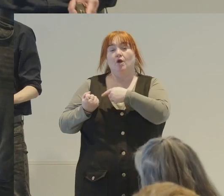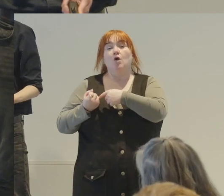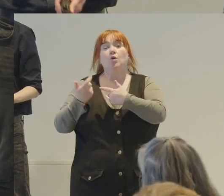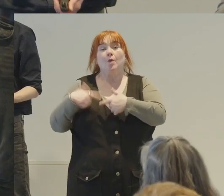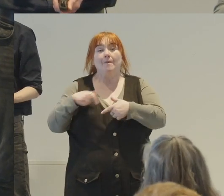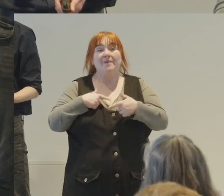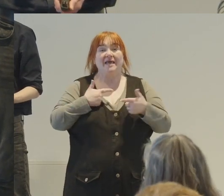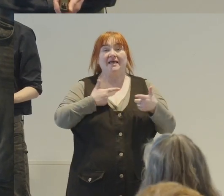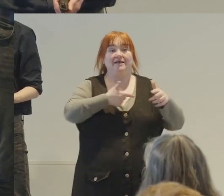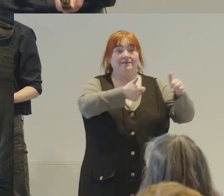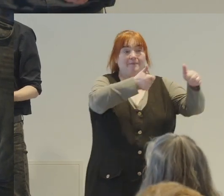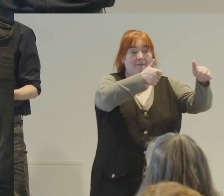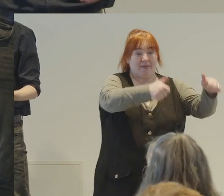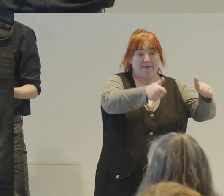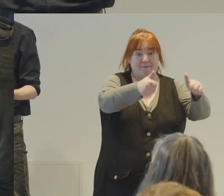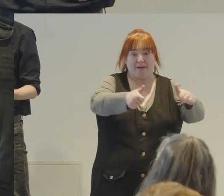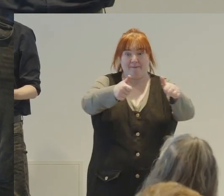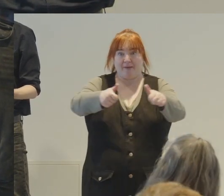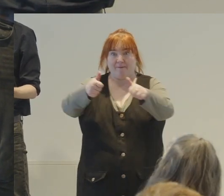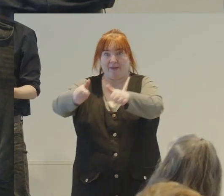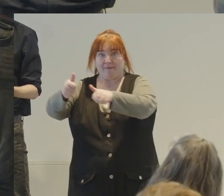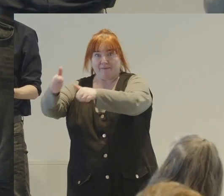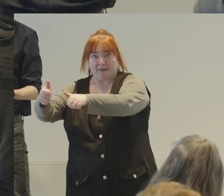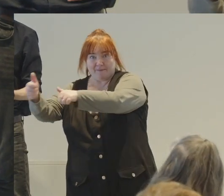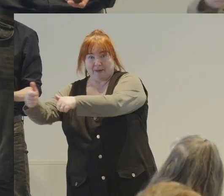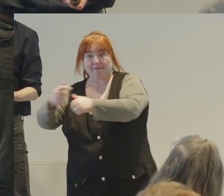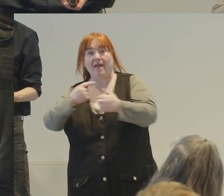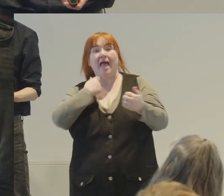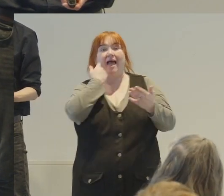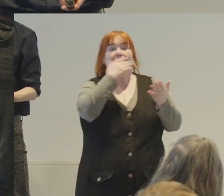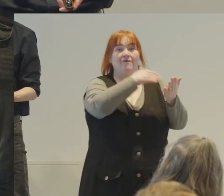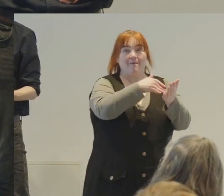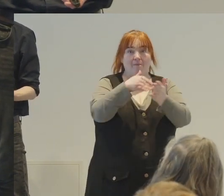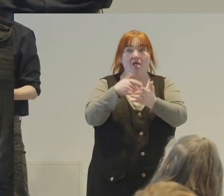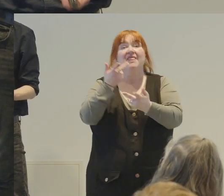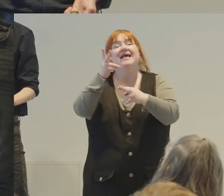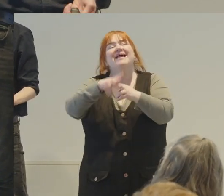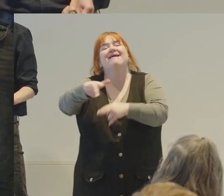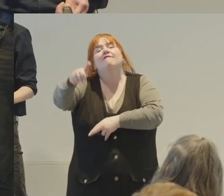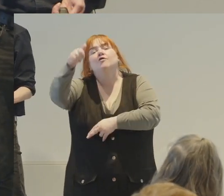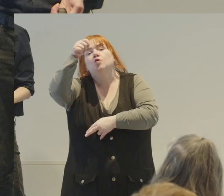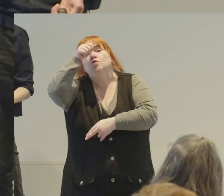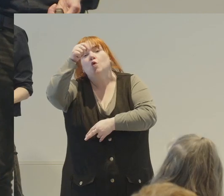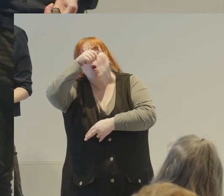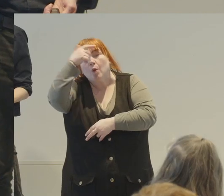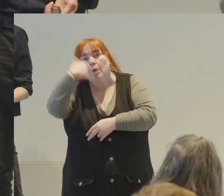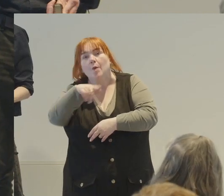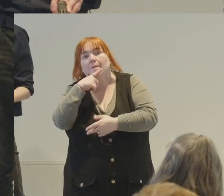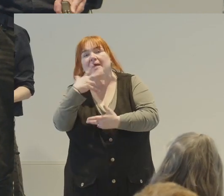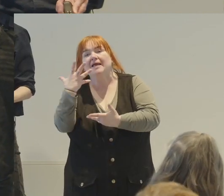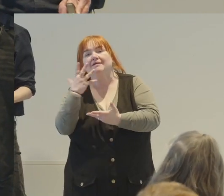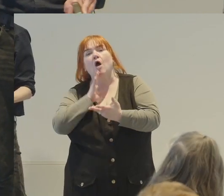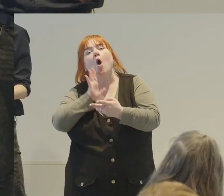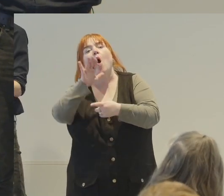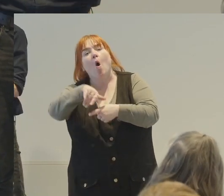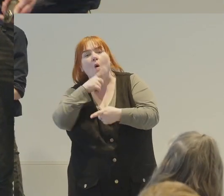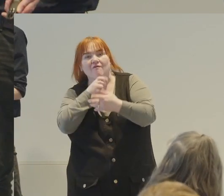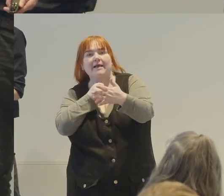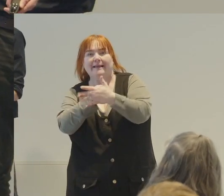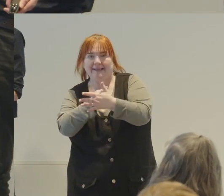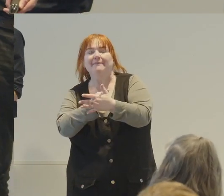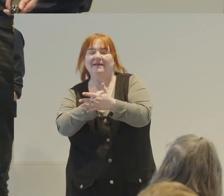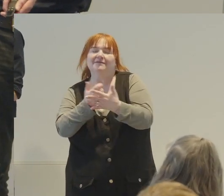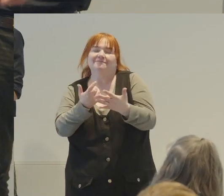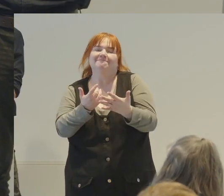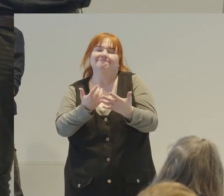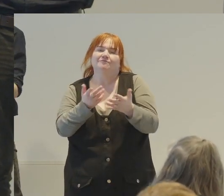have earned over the limit, then you really should have a conversation with them and say, we're going to need to pay you this money. And then they might have to come off